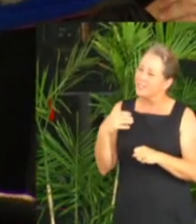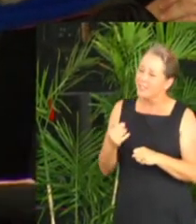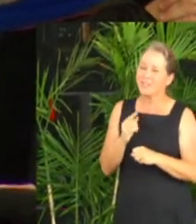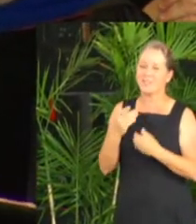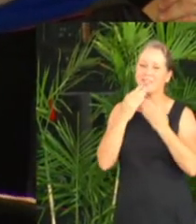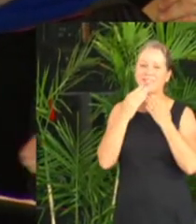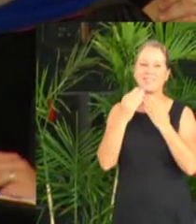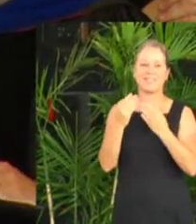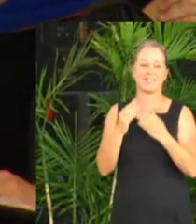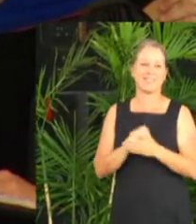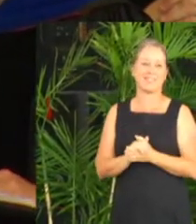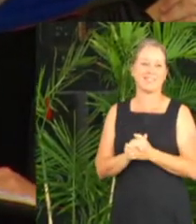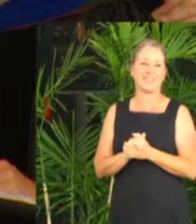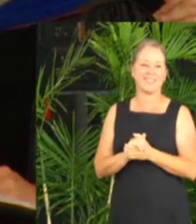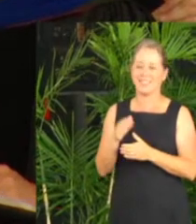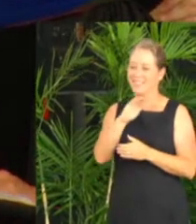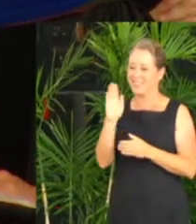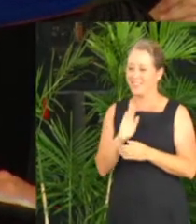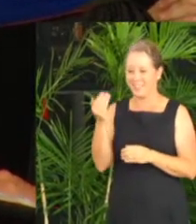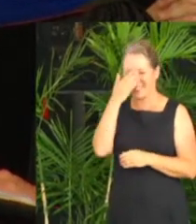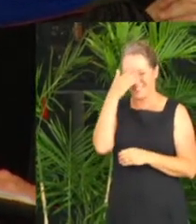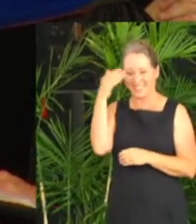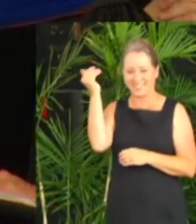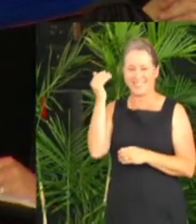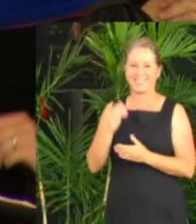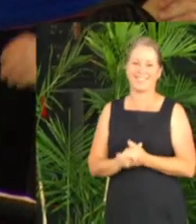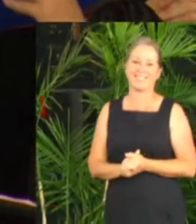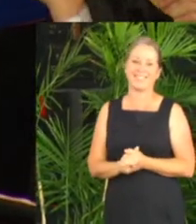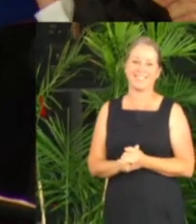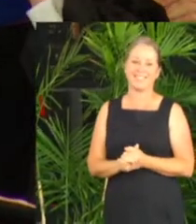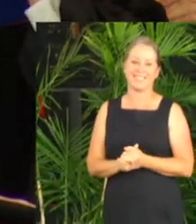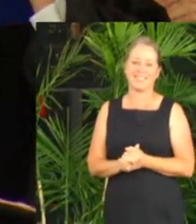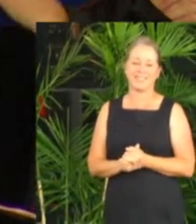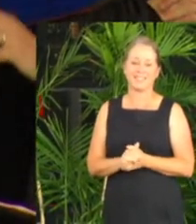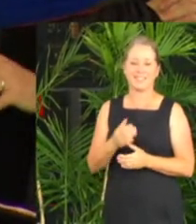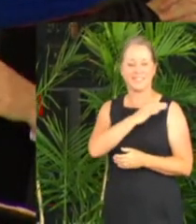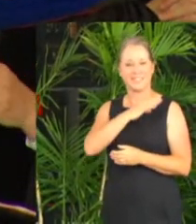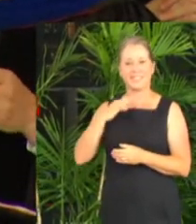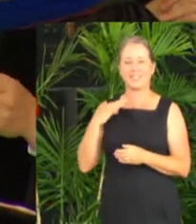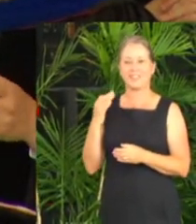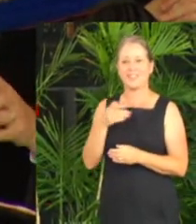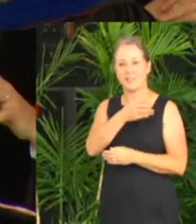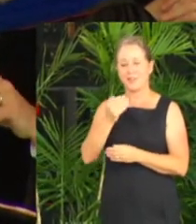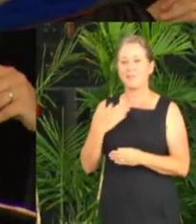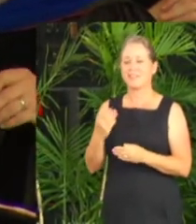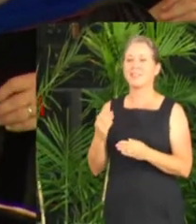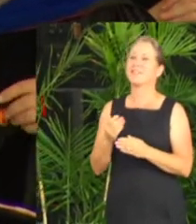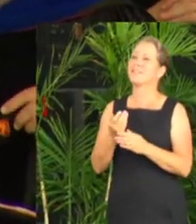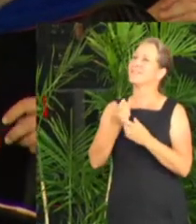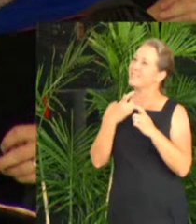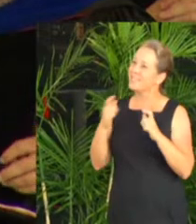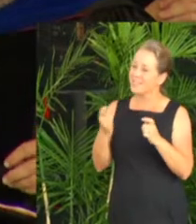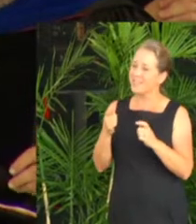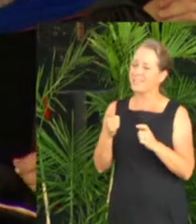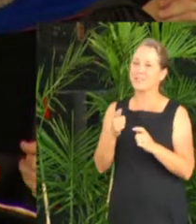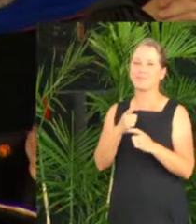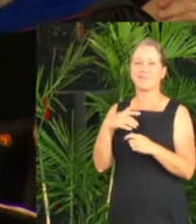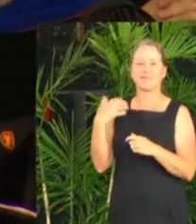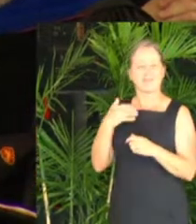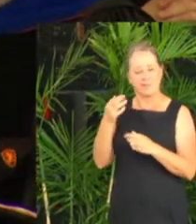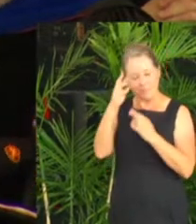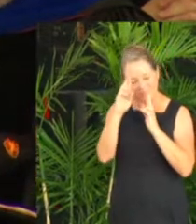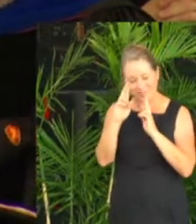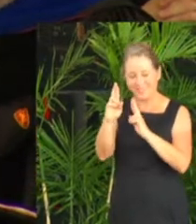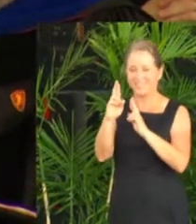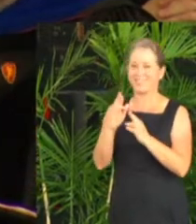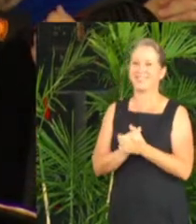very grateful for and will never forget. To our faculty, you have my greatest admiration and